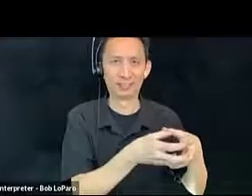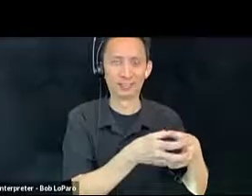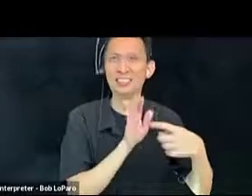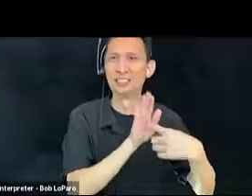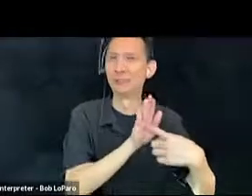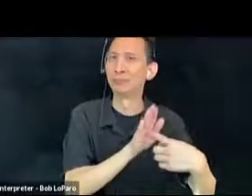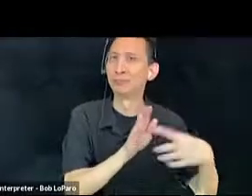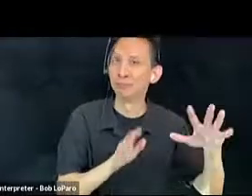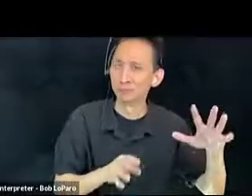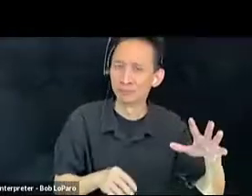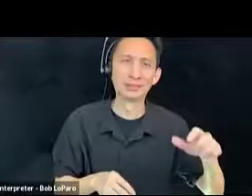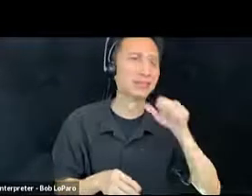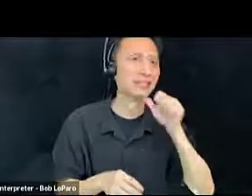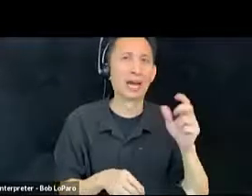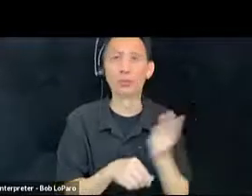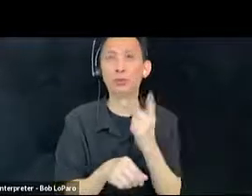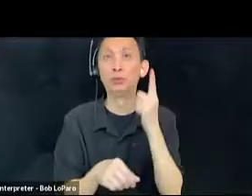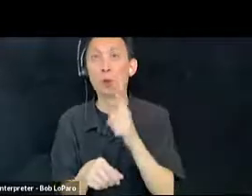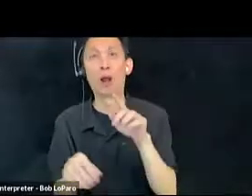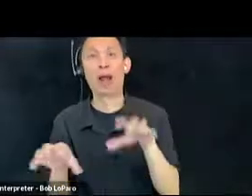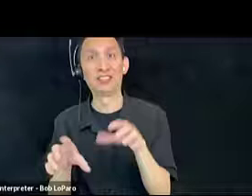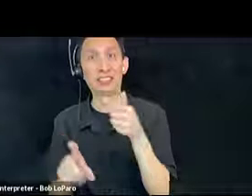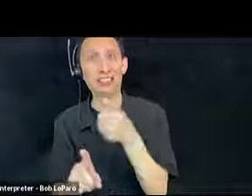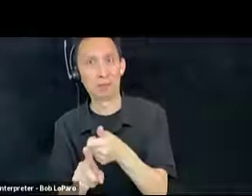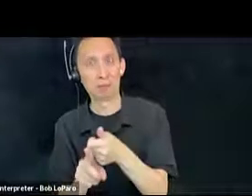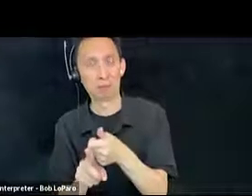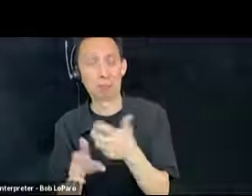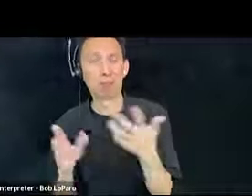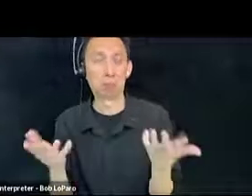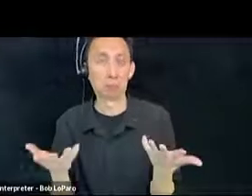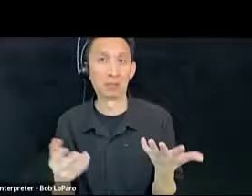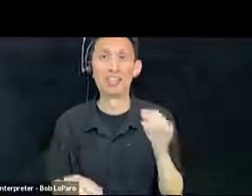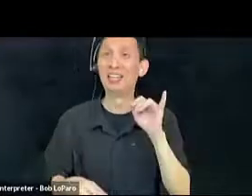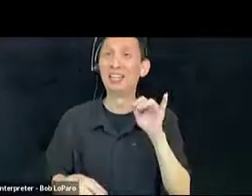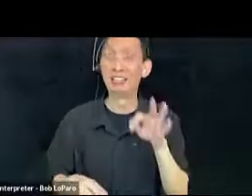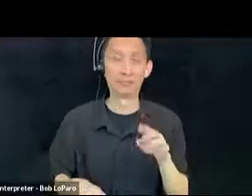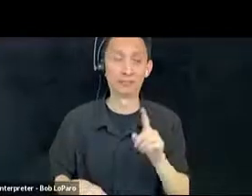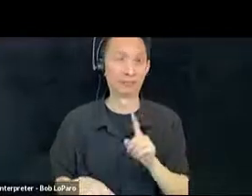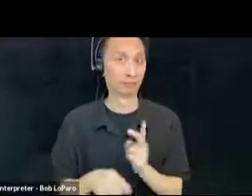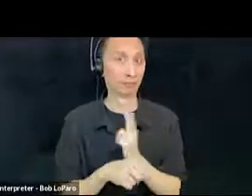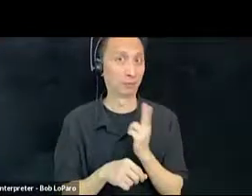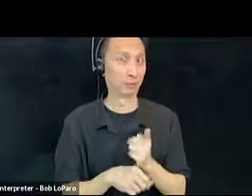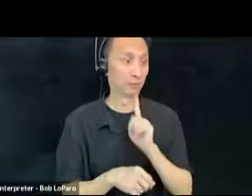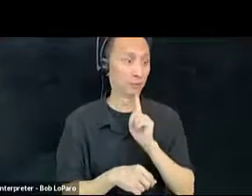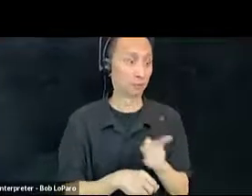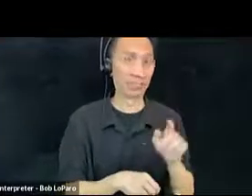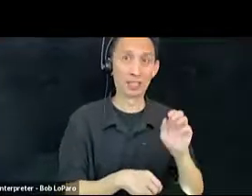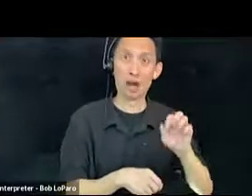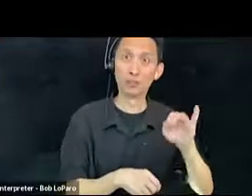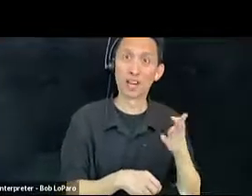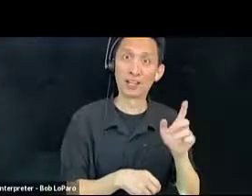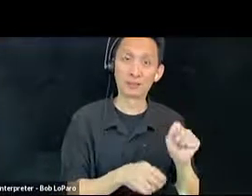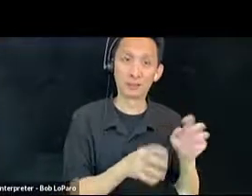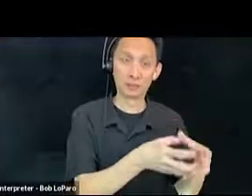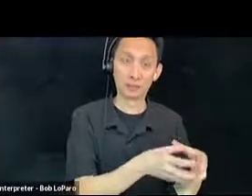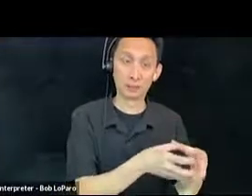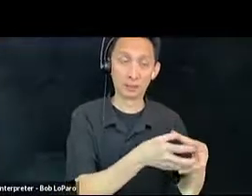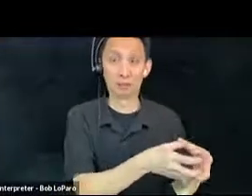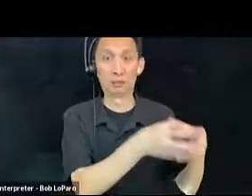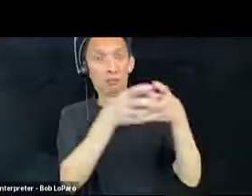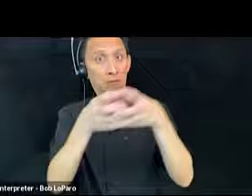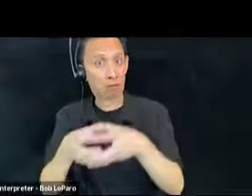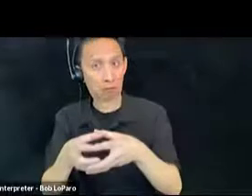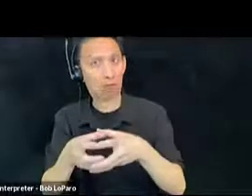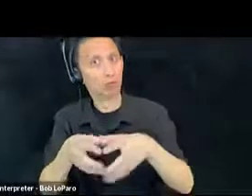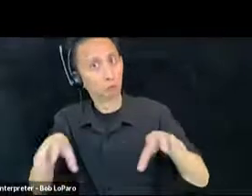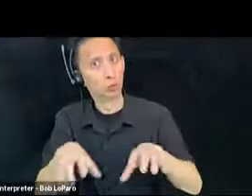using a partial of something. However, if they're using real objects and it can be used as part of the activity, by